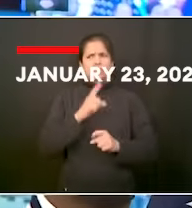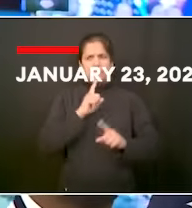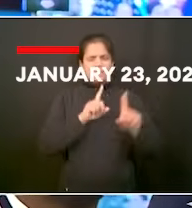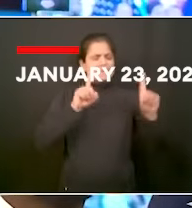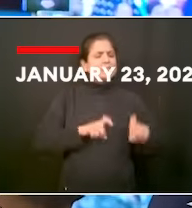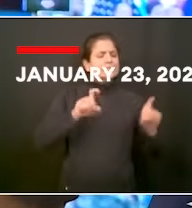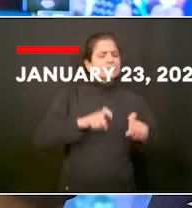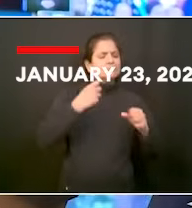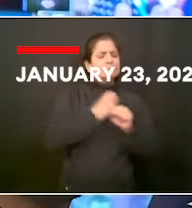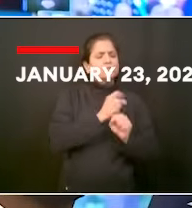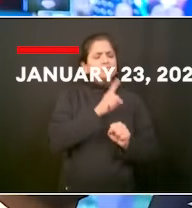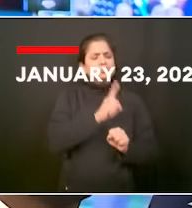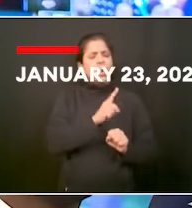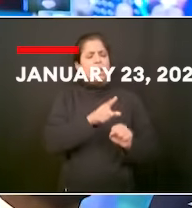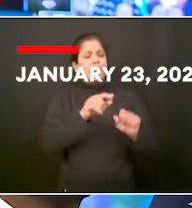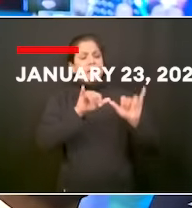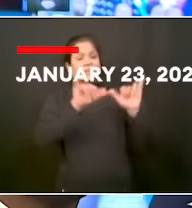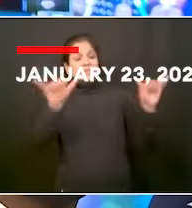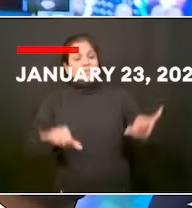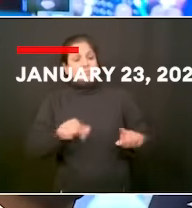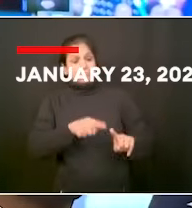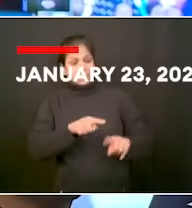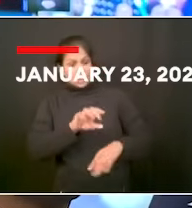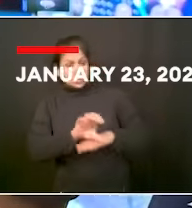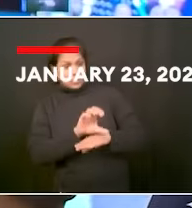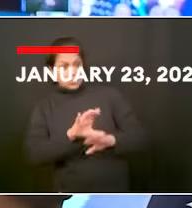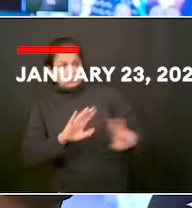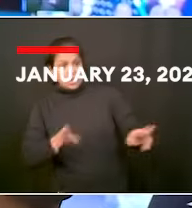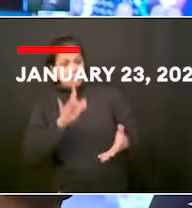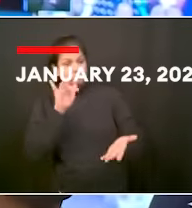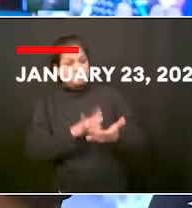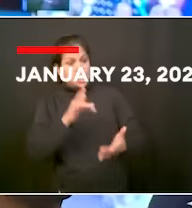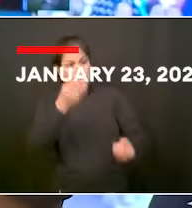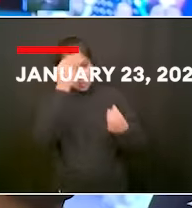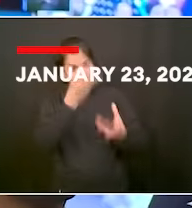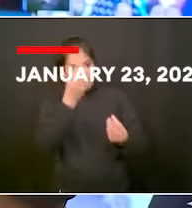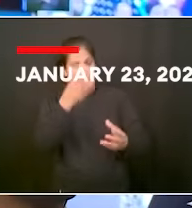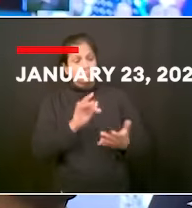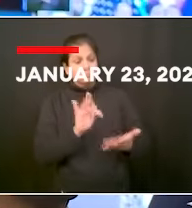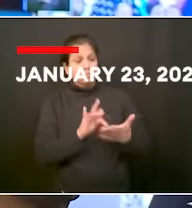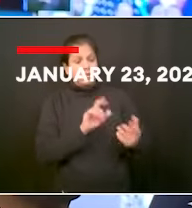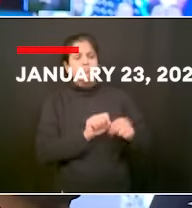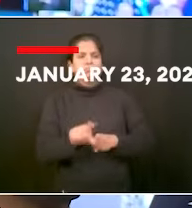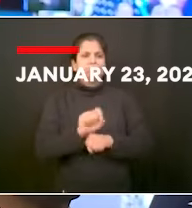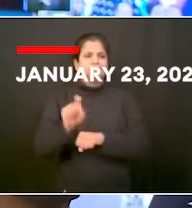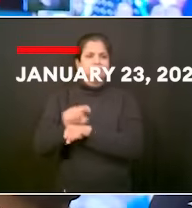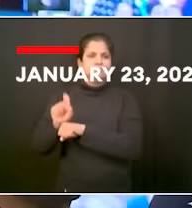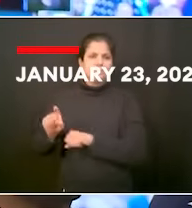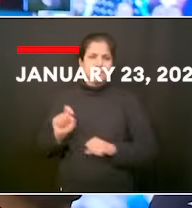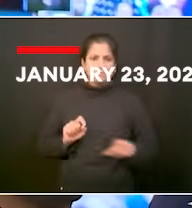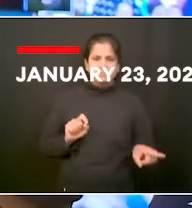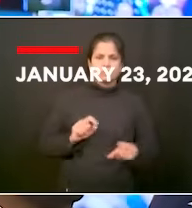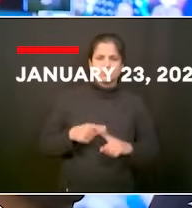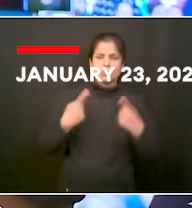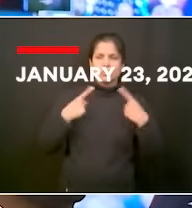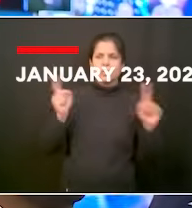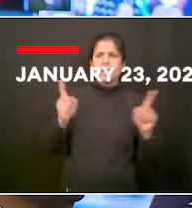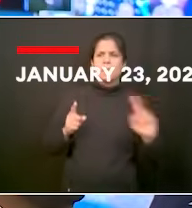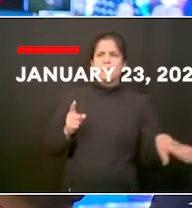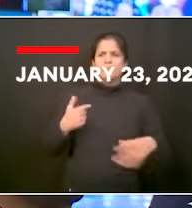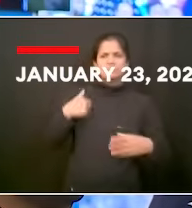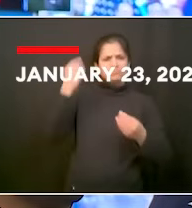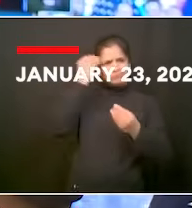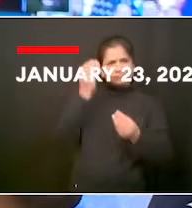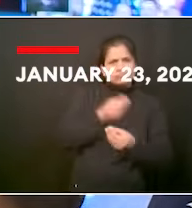So yes, on Sunday by 12 p.m. we will let parents, teachers, and students know whether the day will be in person or remote, but we are